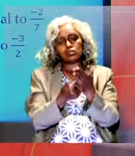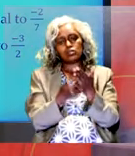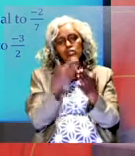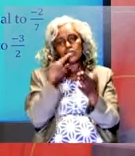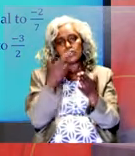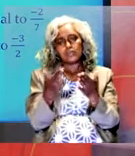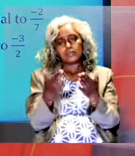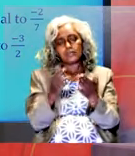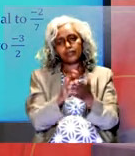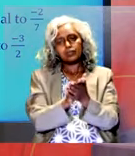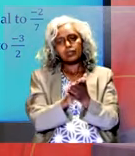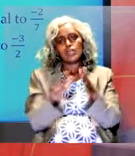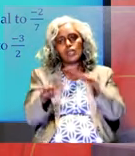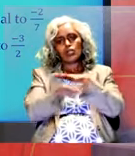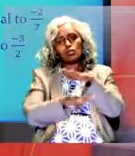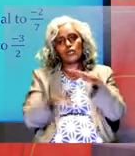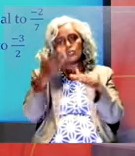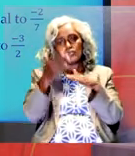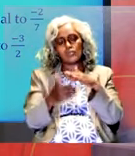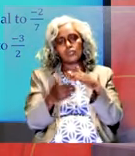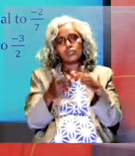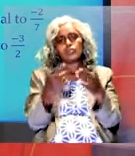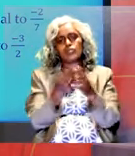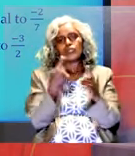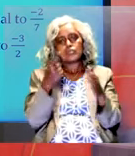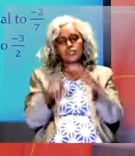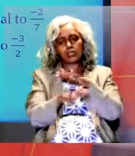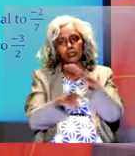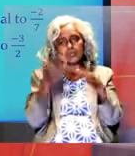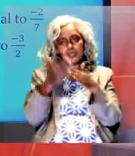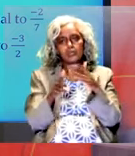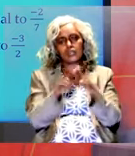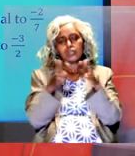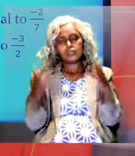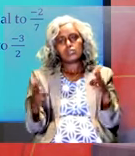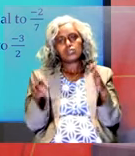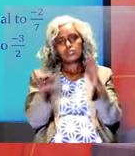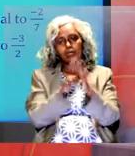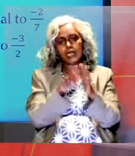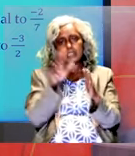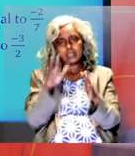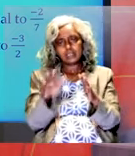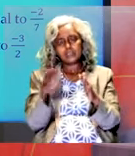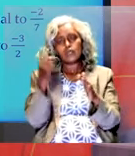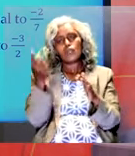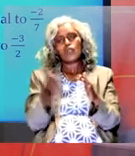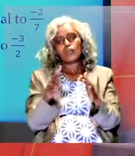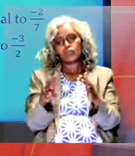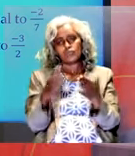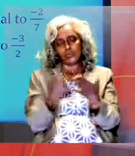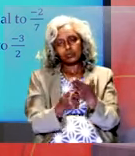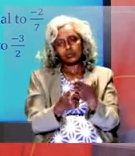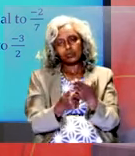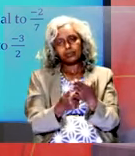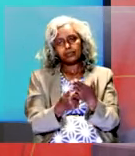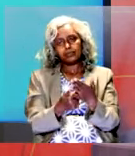are lower bound. From the lower bounds, the greatest one is this minus 3 over 2. This is it.